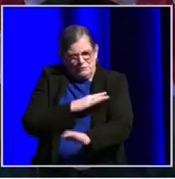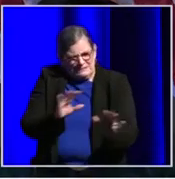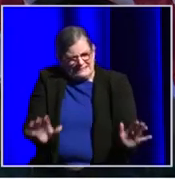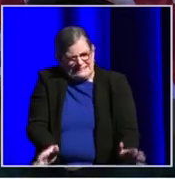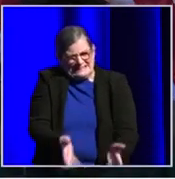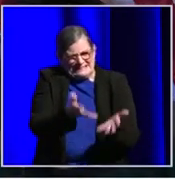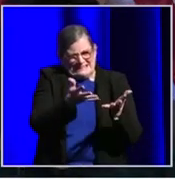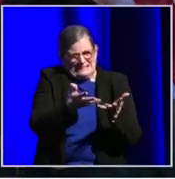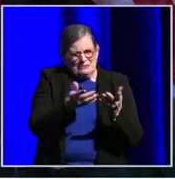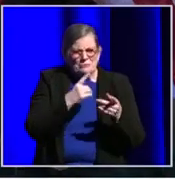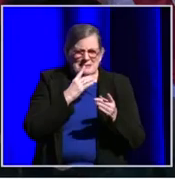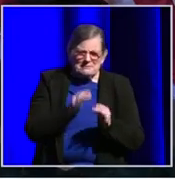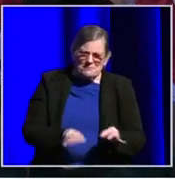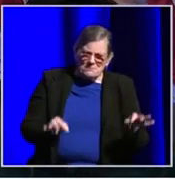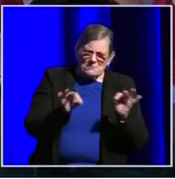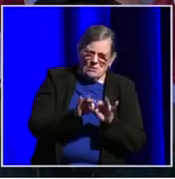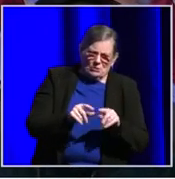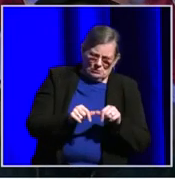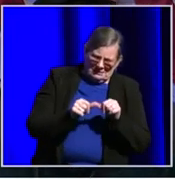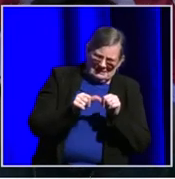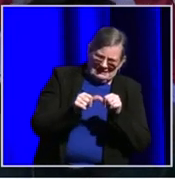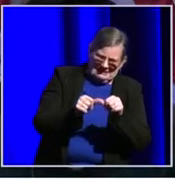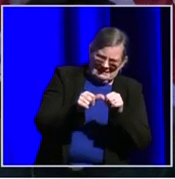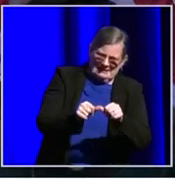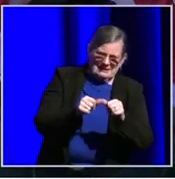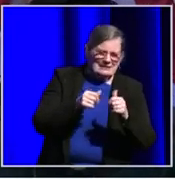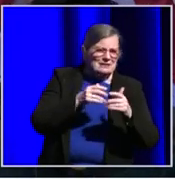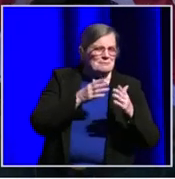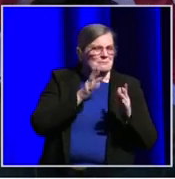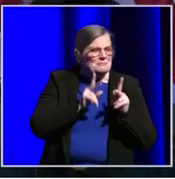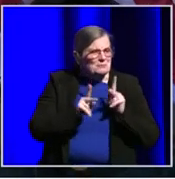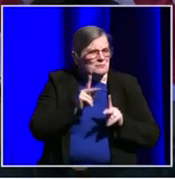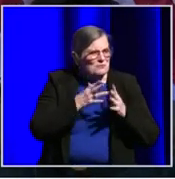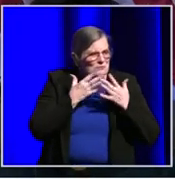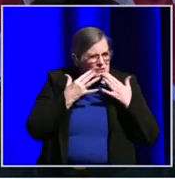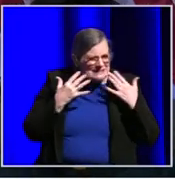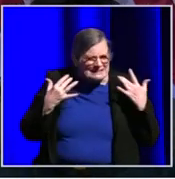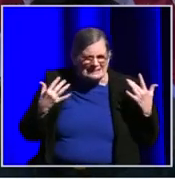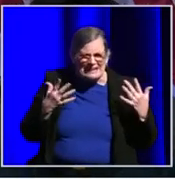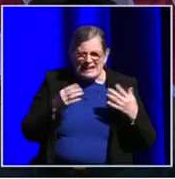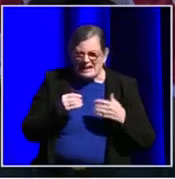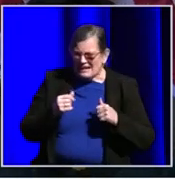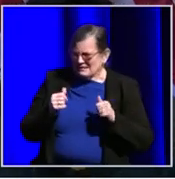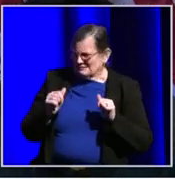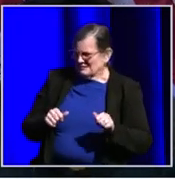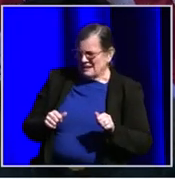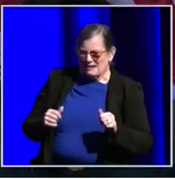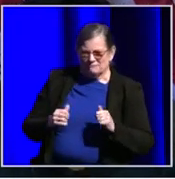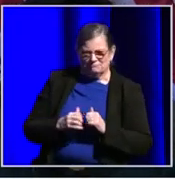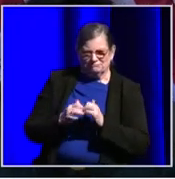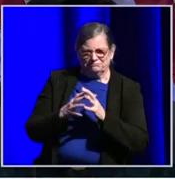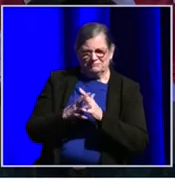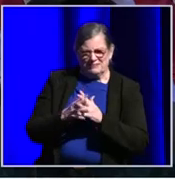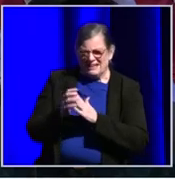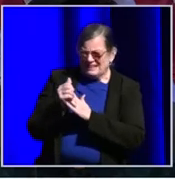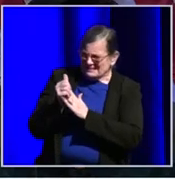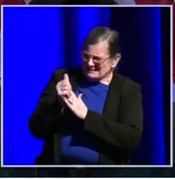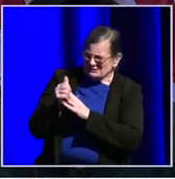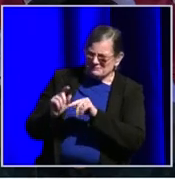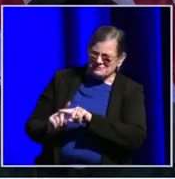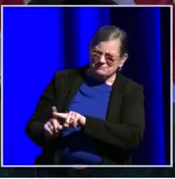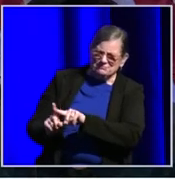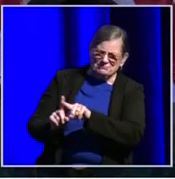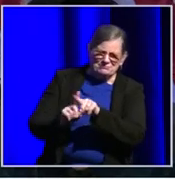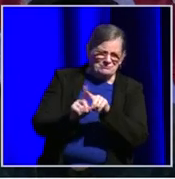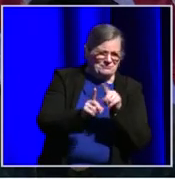racially and culturally diverse city. We are a leader in so many ways. We are a progressive leader in the country when it